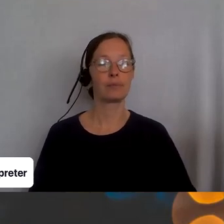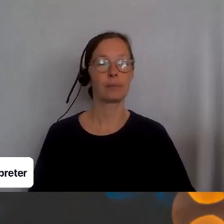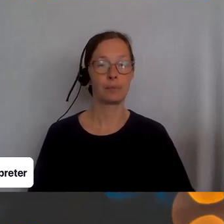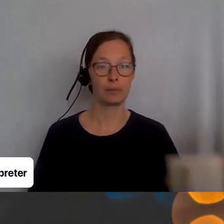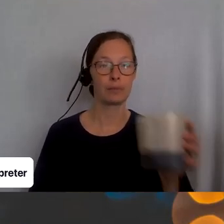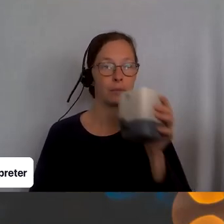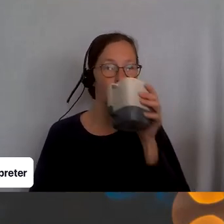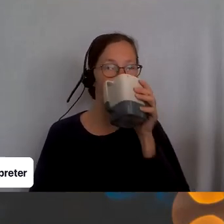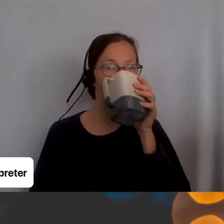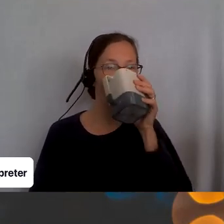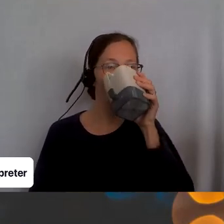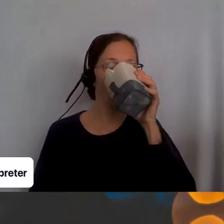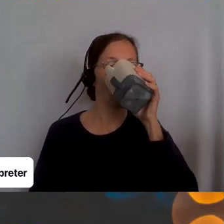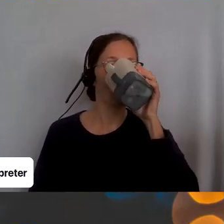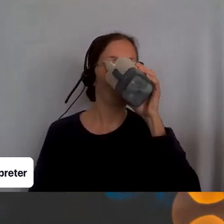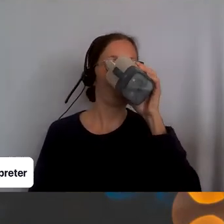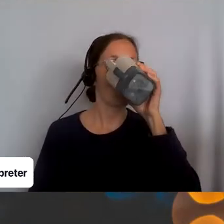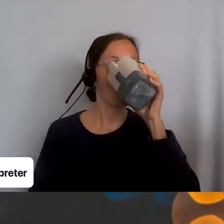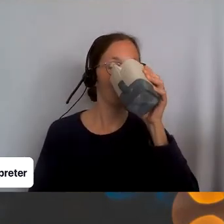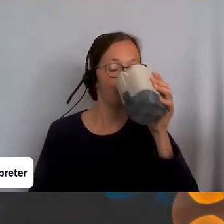Slide it up so you keep as much yarn as possible.